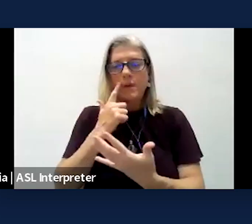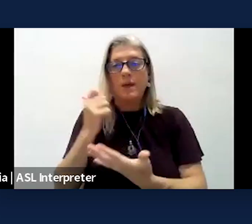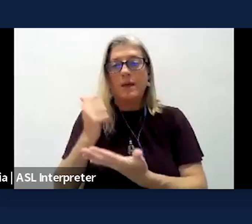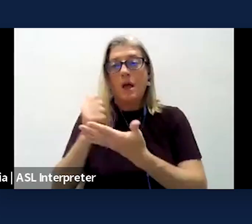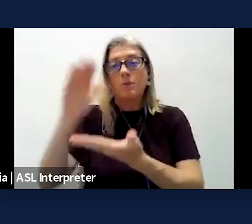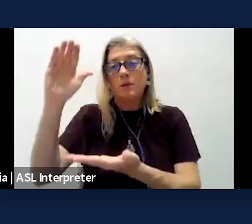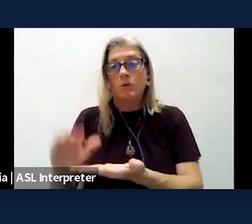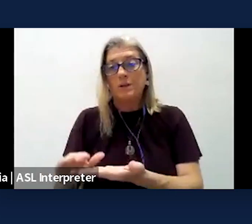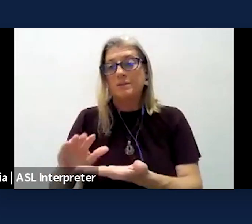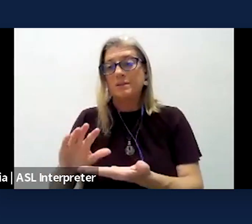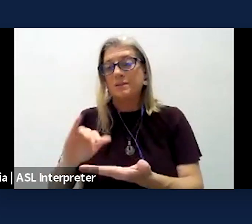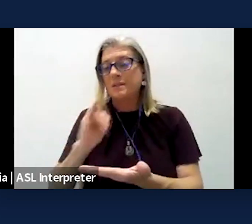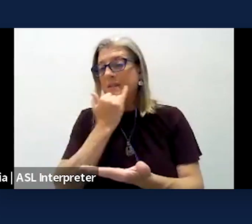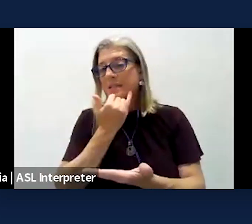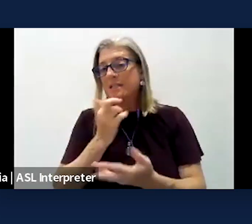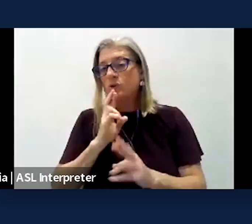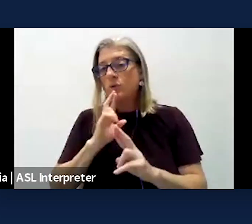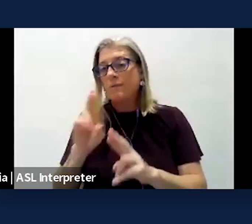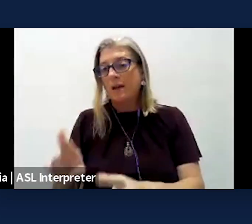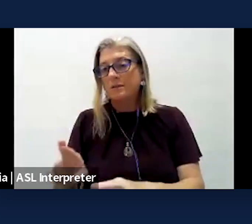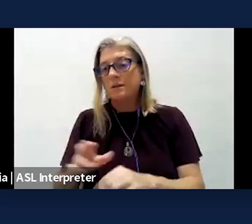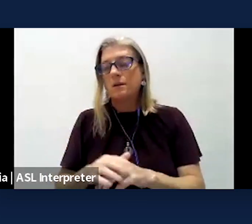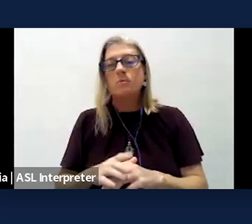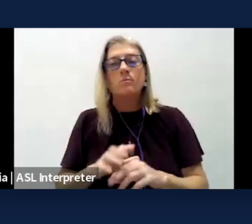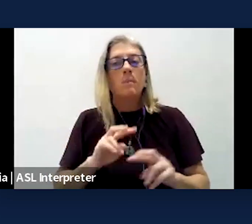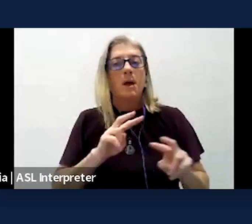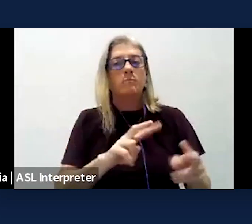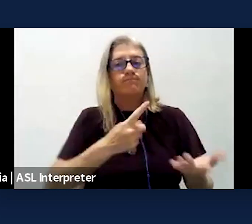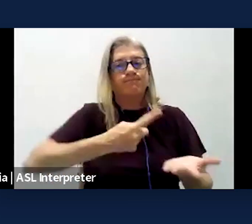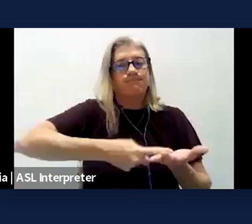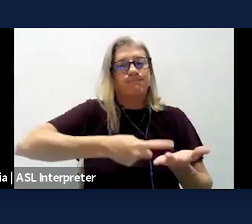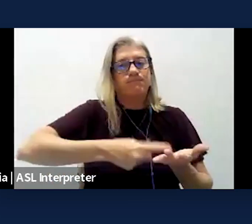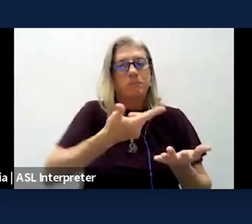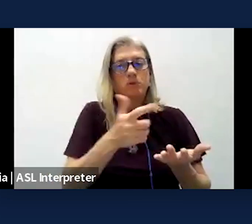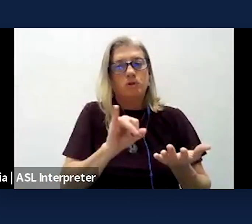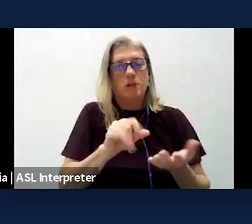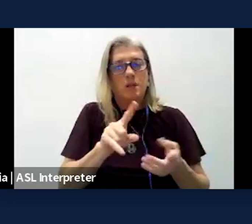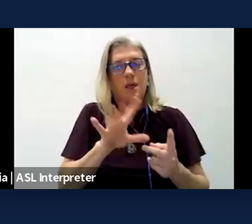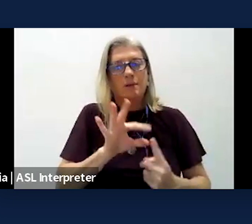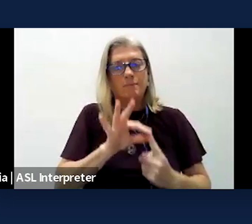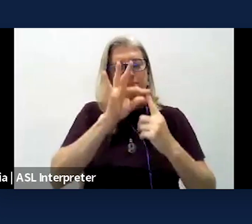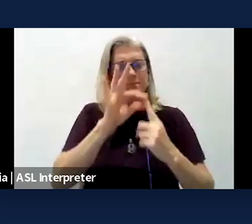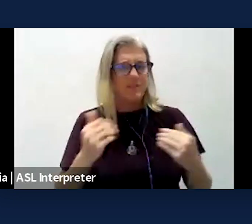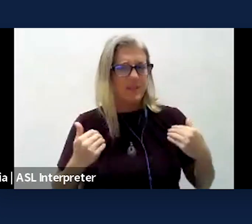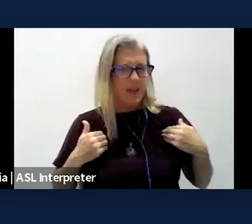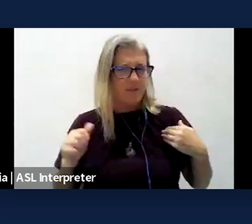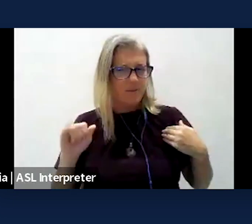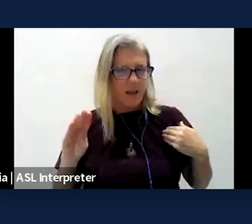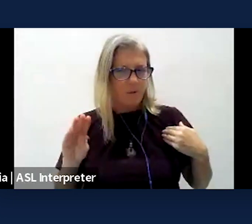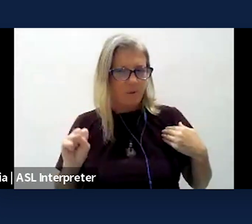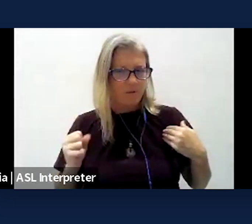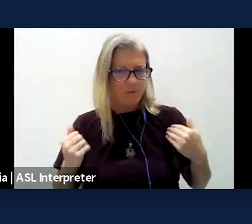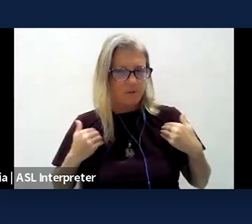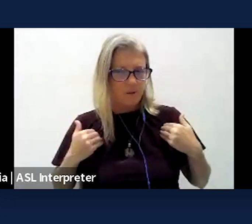the dysreflexia. But then looking to our GI specialist to help us with, hey, do they have a little bit of irritable bowel syndrome here? Are they